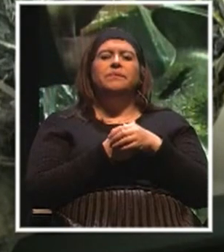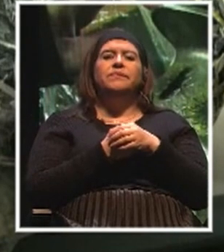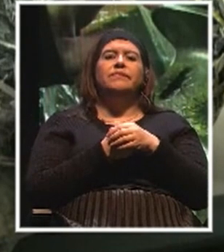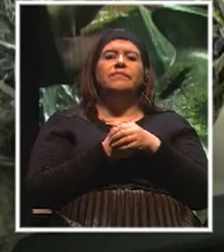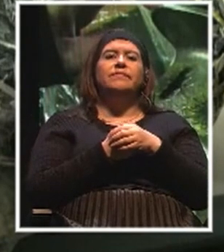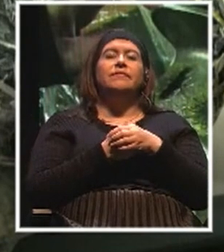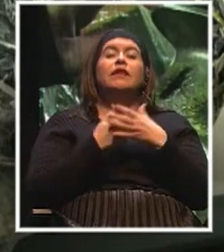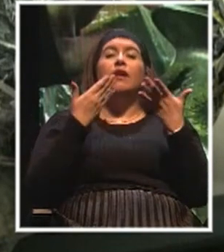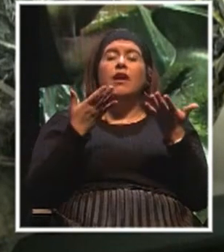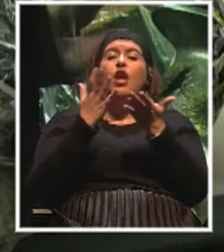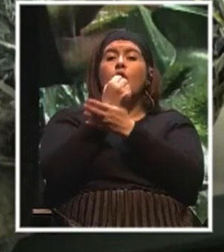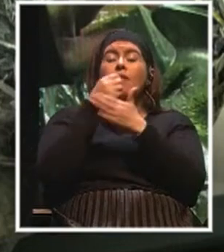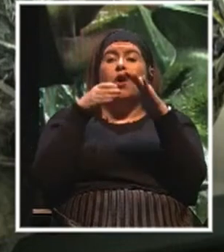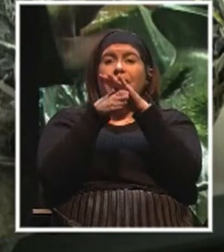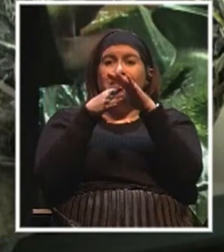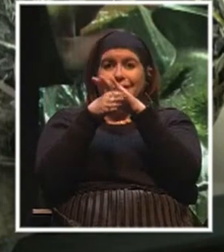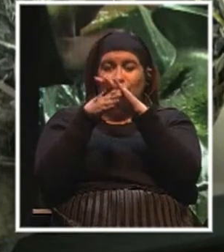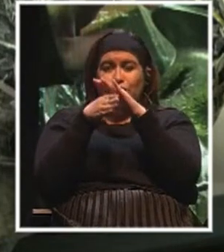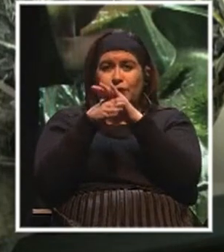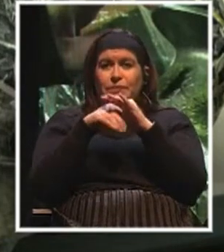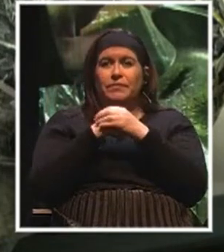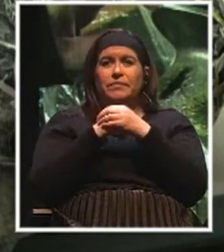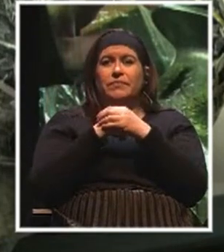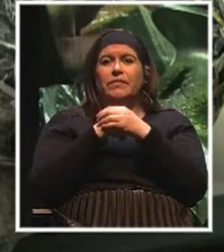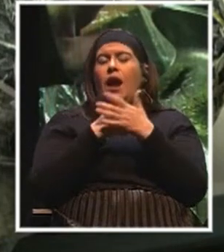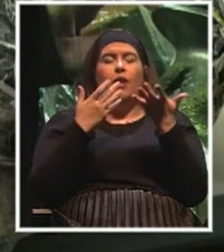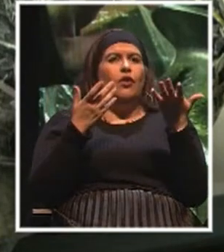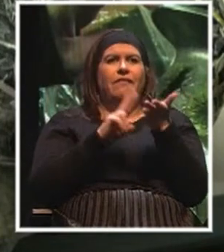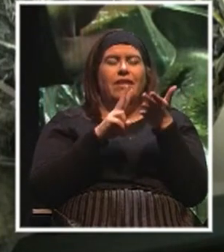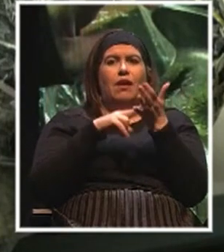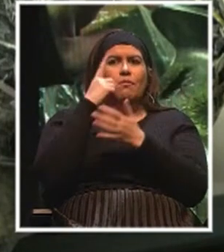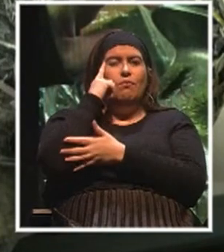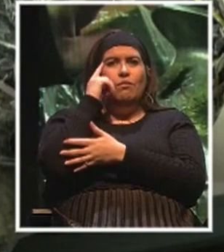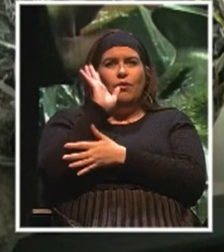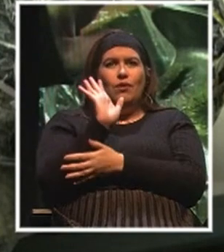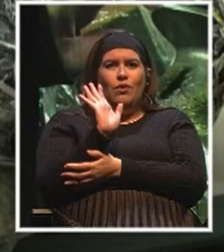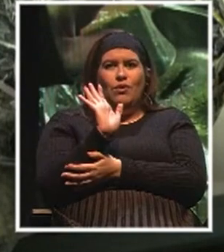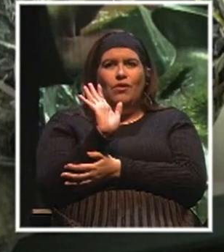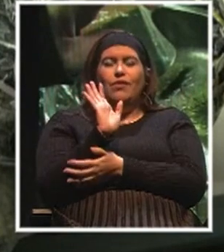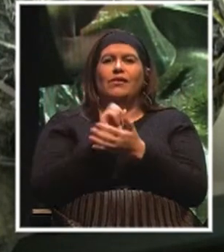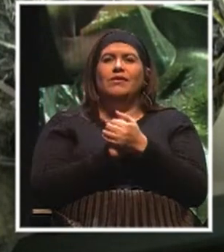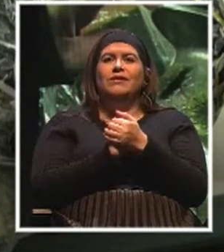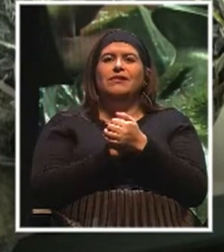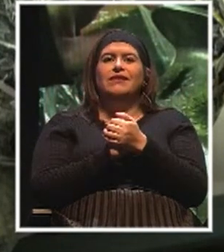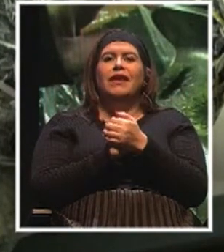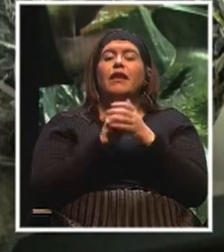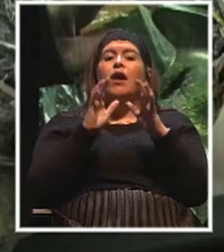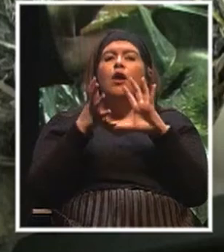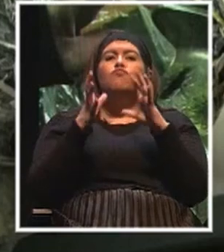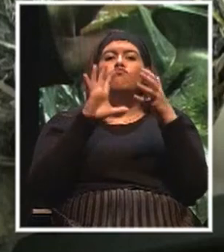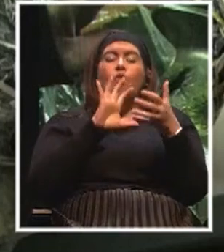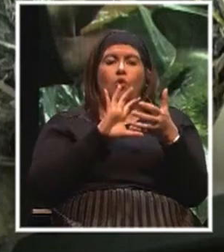access, which was crazy, and which is also difficult to get in the entertainment business. You have to have the trust of